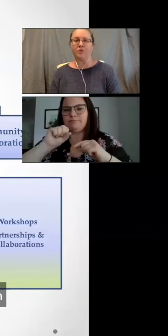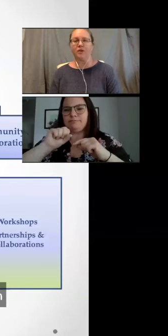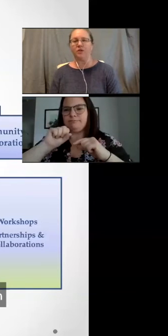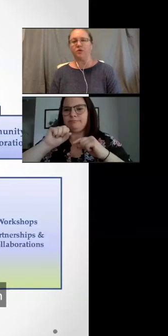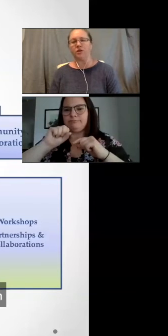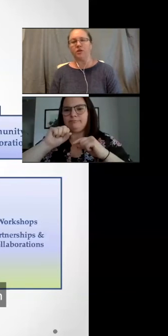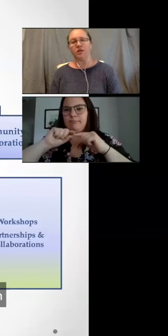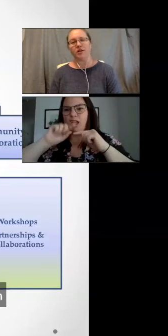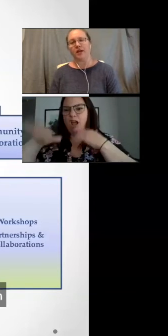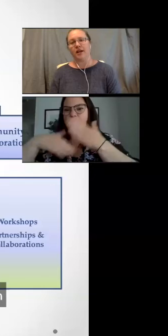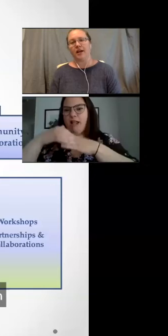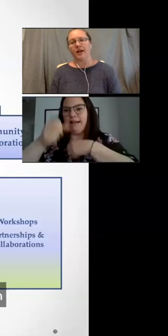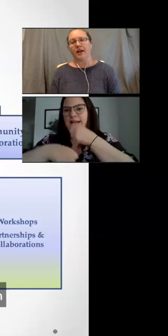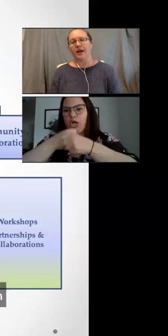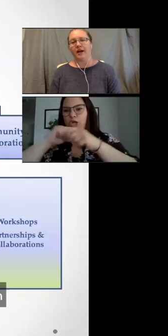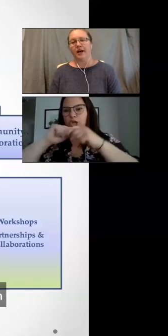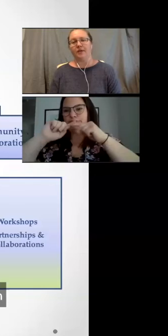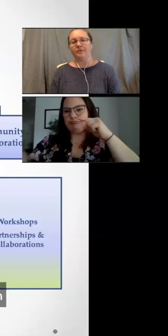So